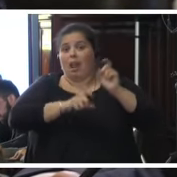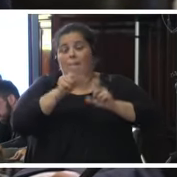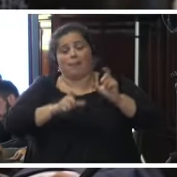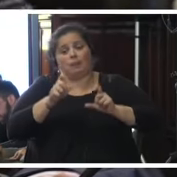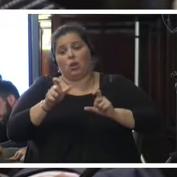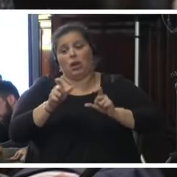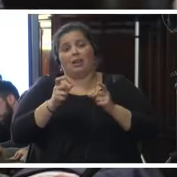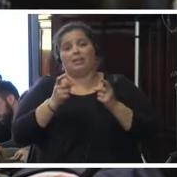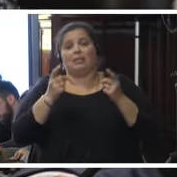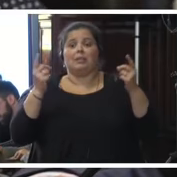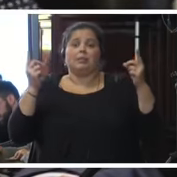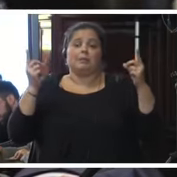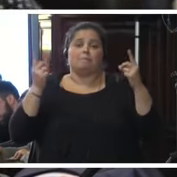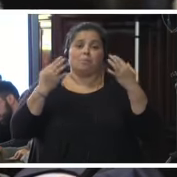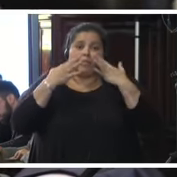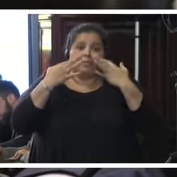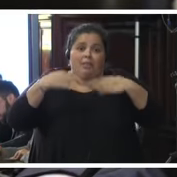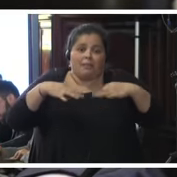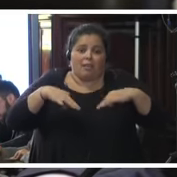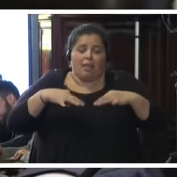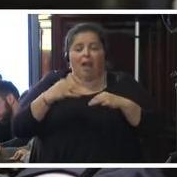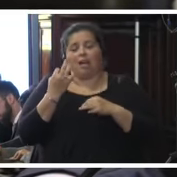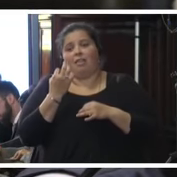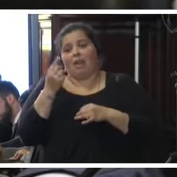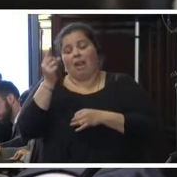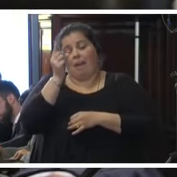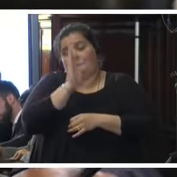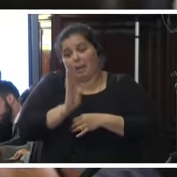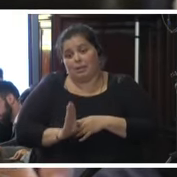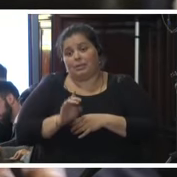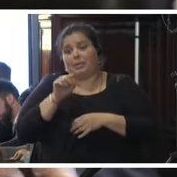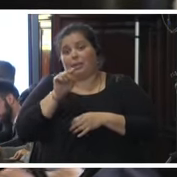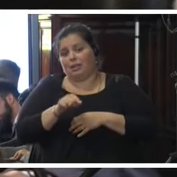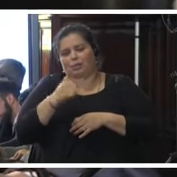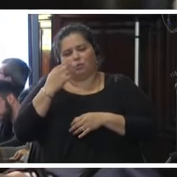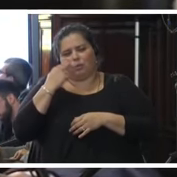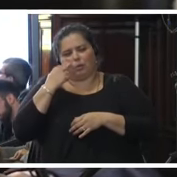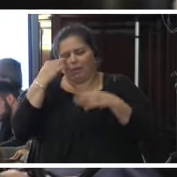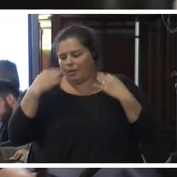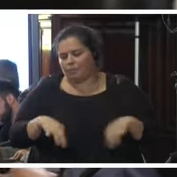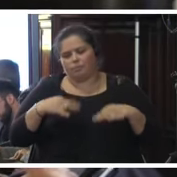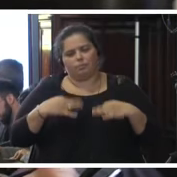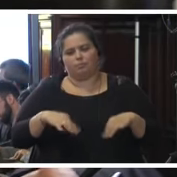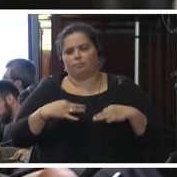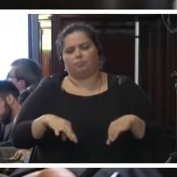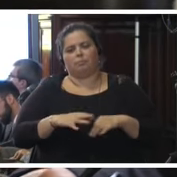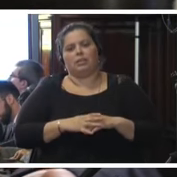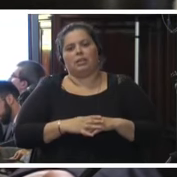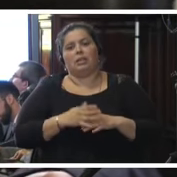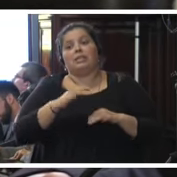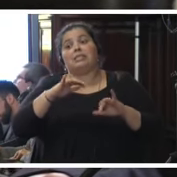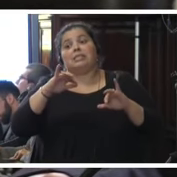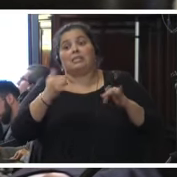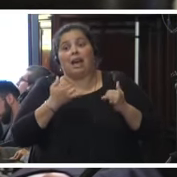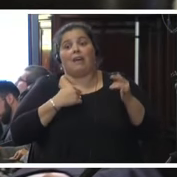of areas, but in Brazil, it's a particular problem. I heard of the favelas when I was at school, and that's many, many years